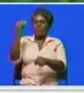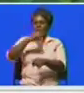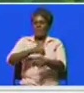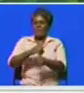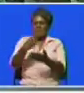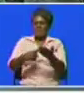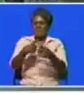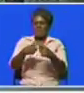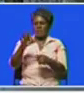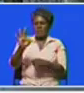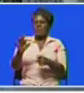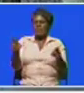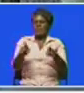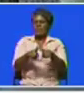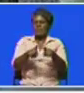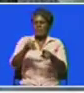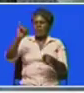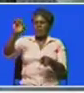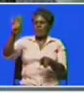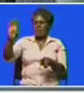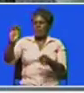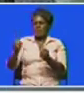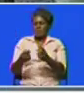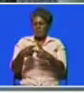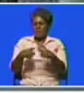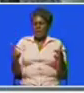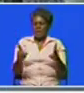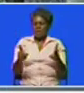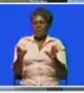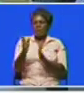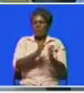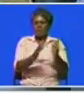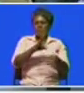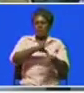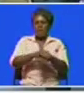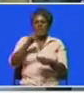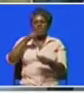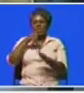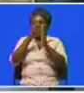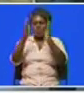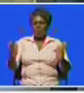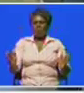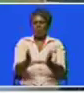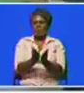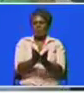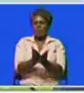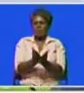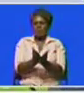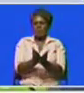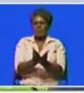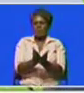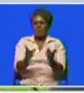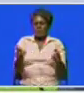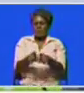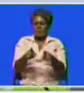of 3 years. Consequently, IEBC has initiated the process of procuring new ballot boxes for the fresh elections. The opposition has